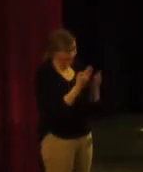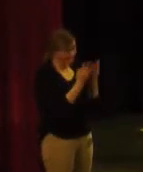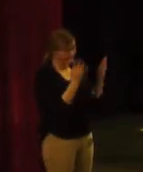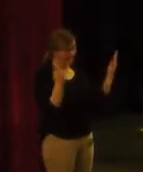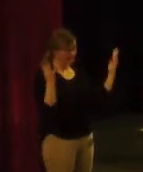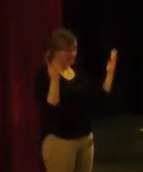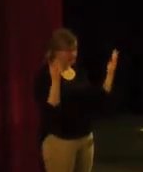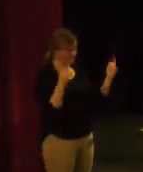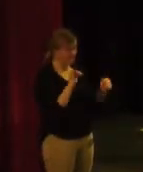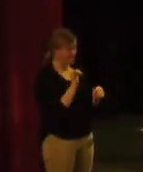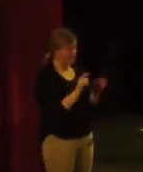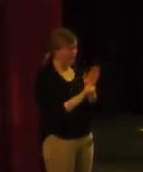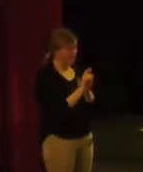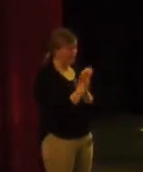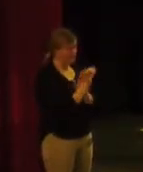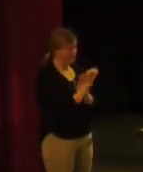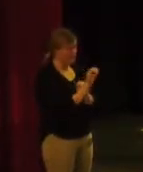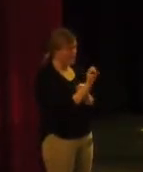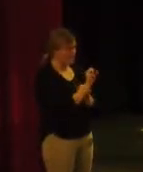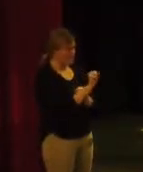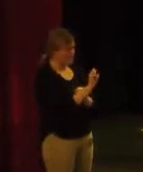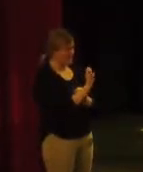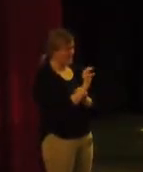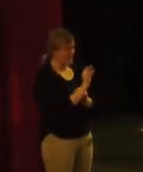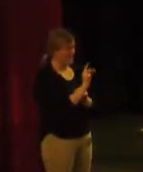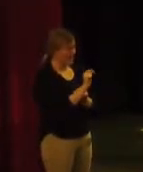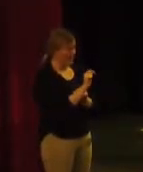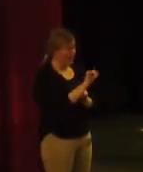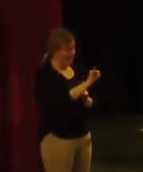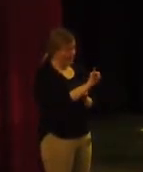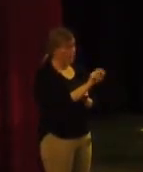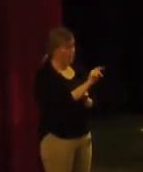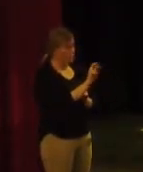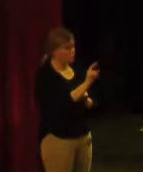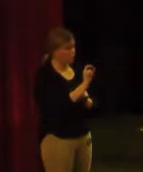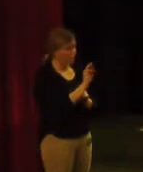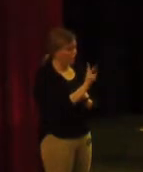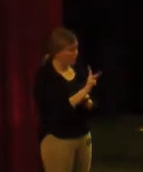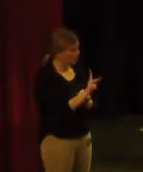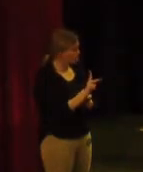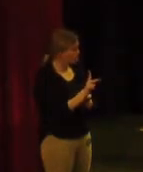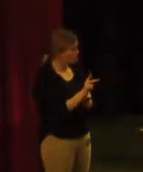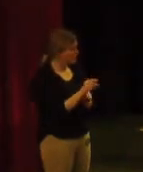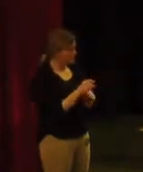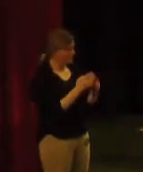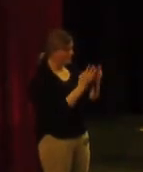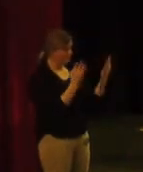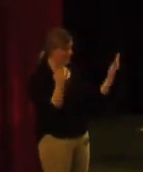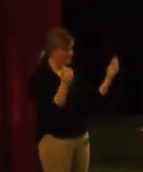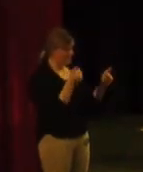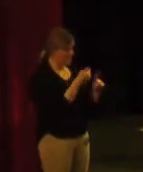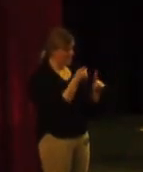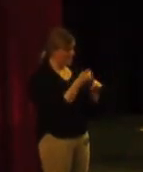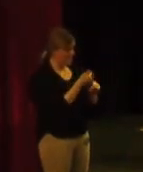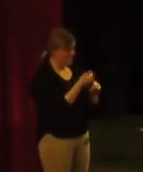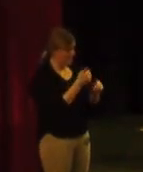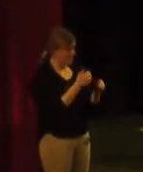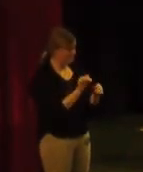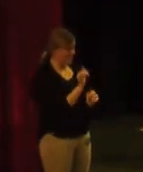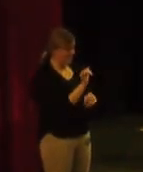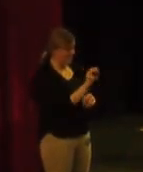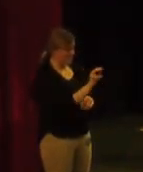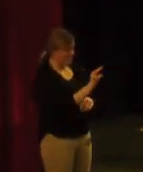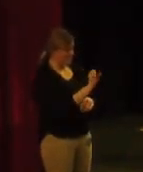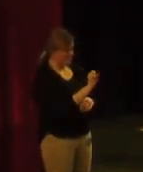tall as a semi-truck. And usually the fence is built up on a high area. So the fence itself is about as high as a semi-truck. And then